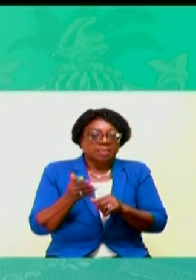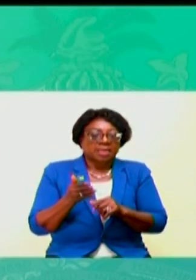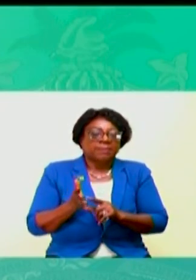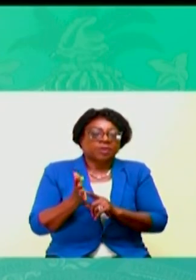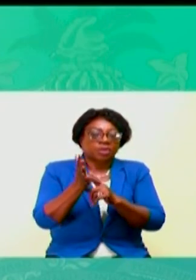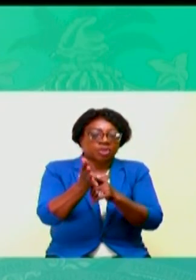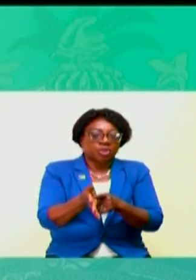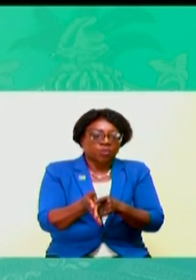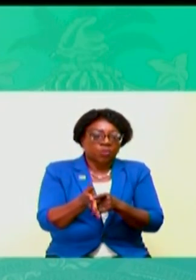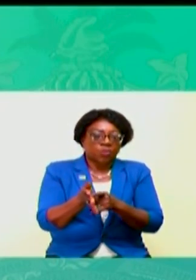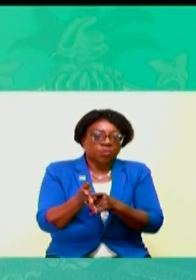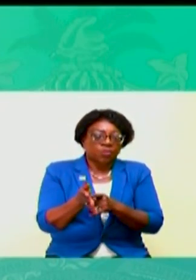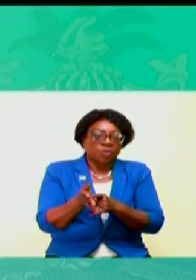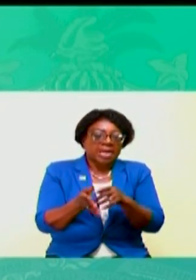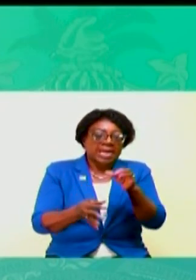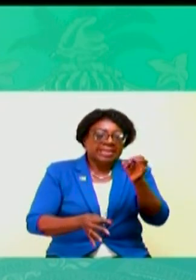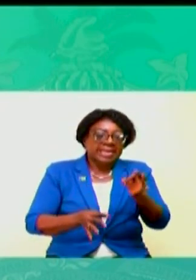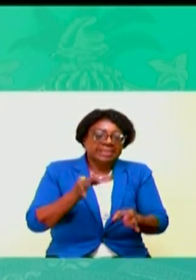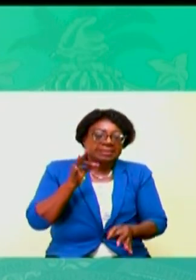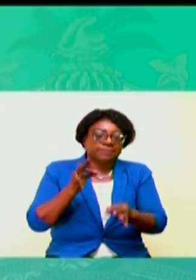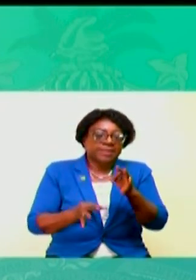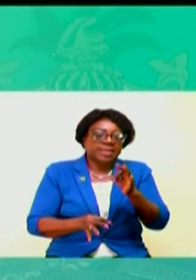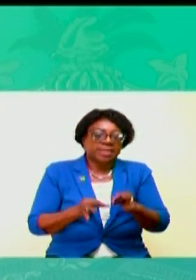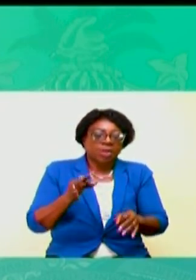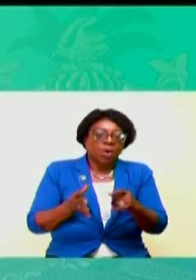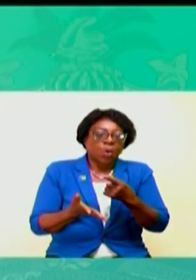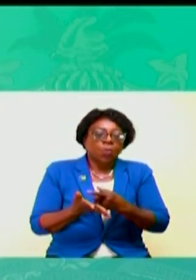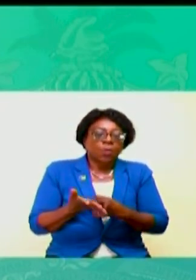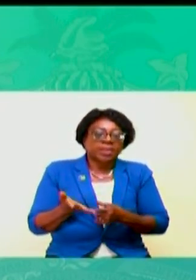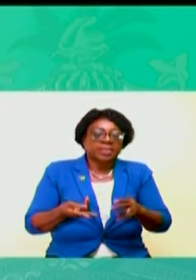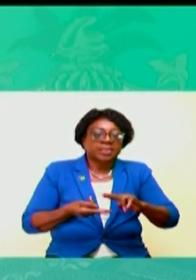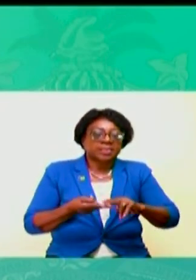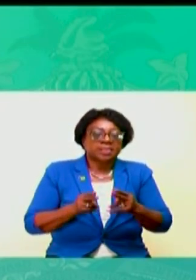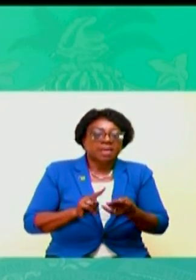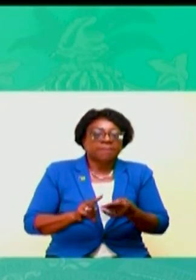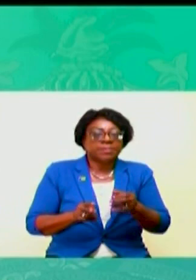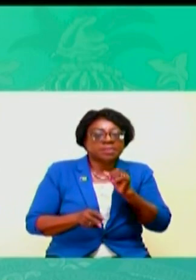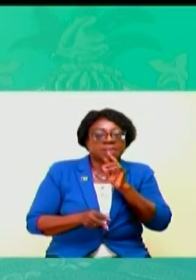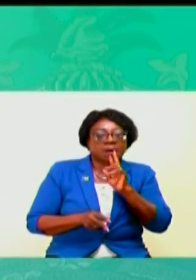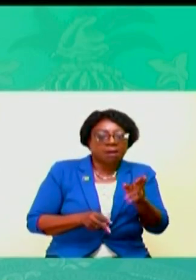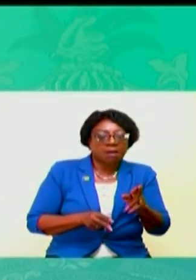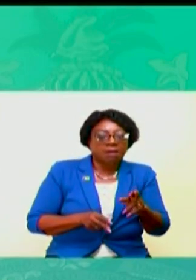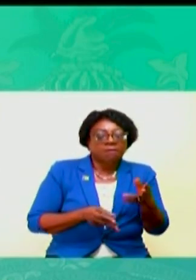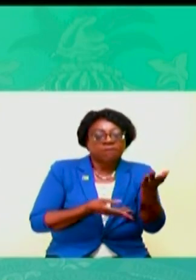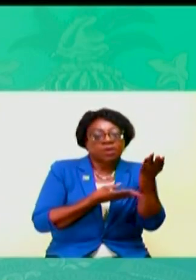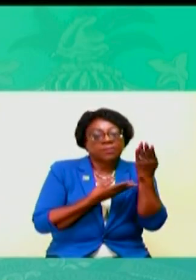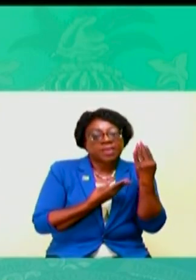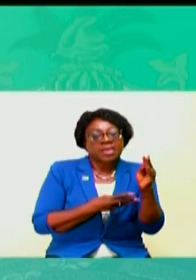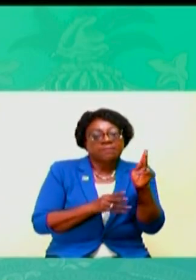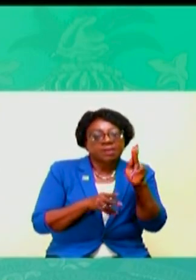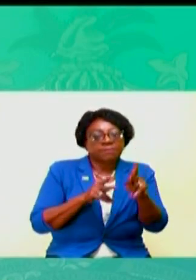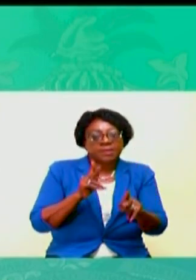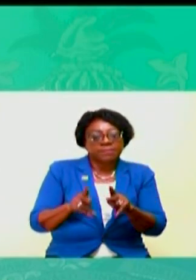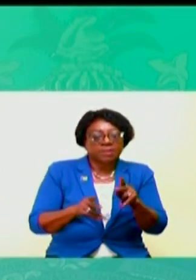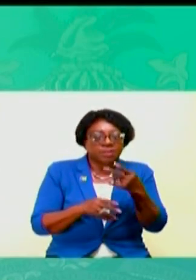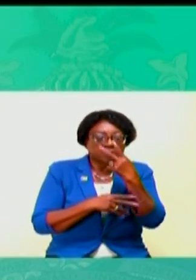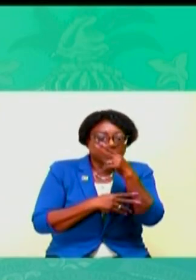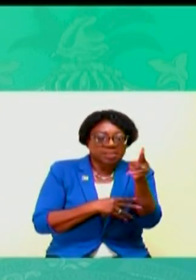down what these figures are for the Bahamian people to see. And in my